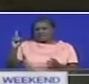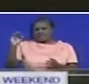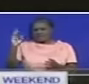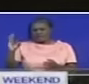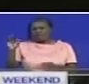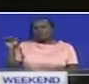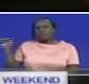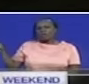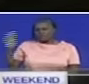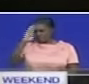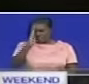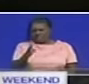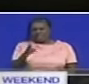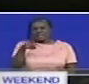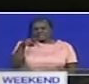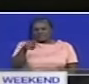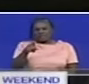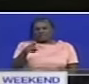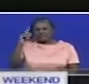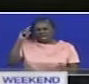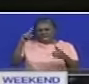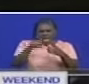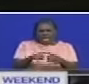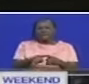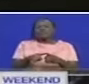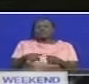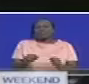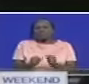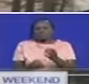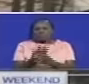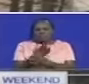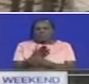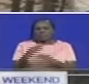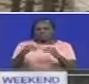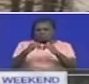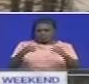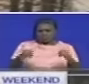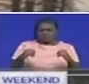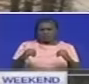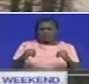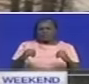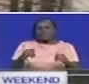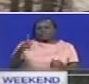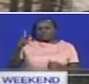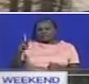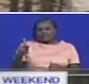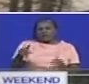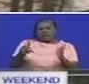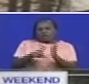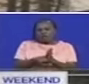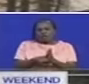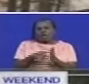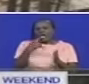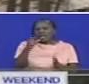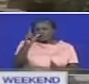morning. They aim to create a buffer zone between the three warring communities. The Kenya Red Cross Society says the town center where